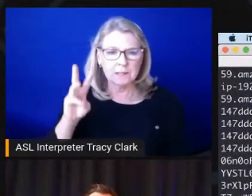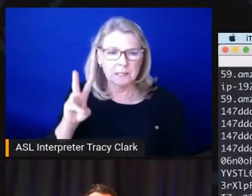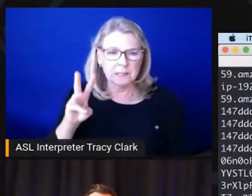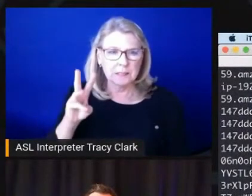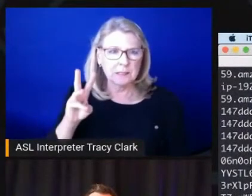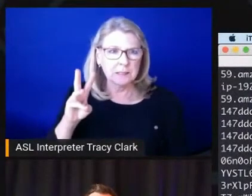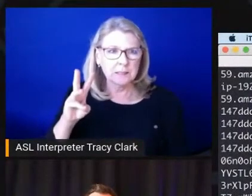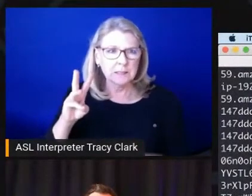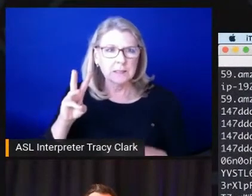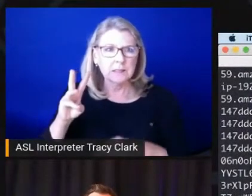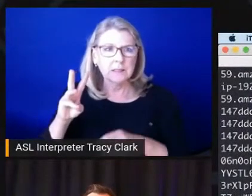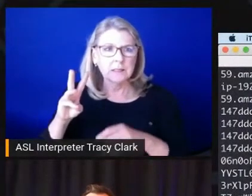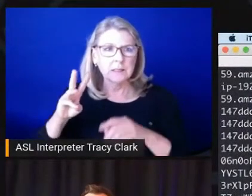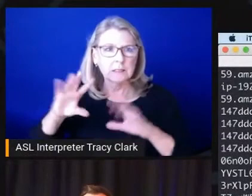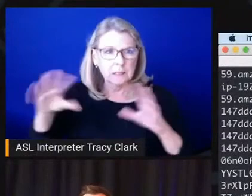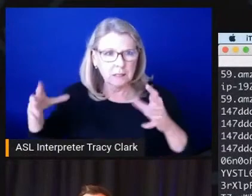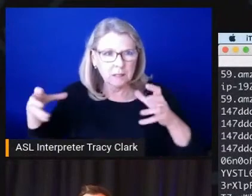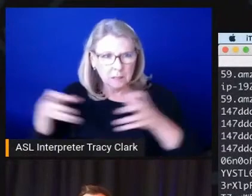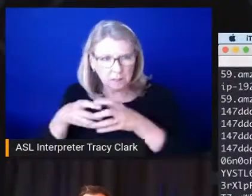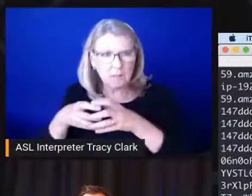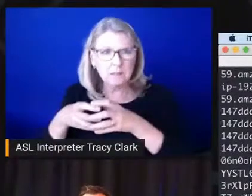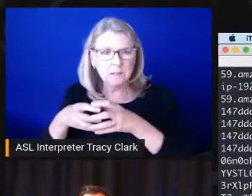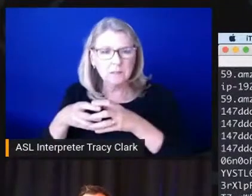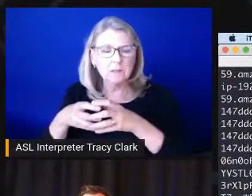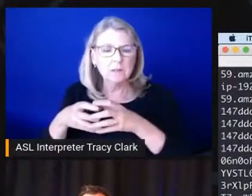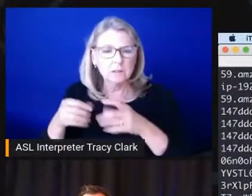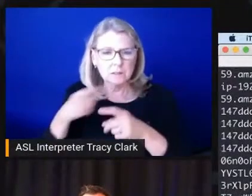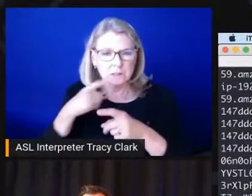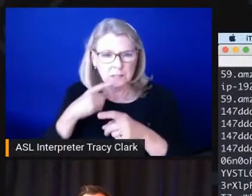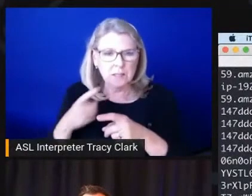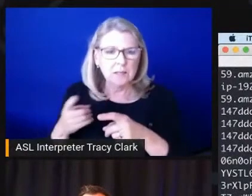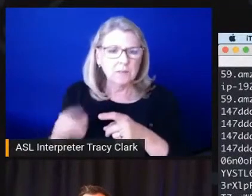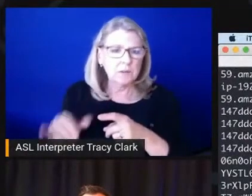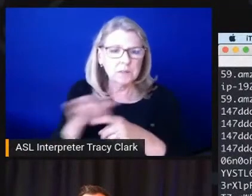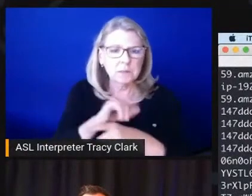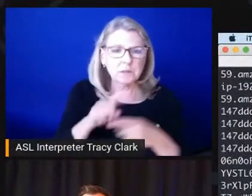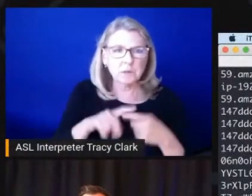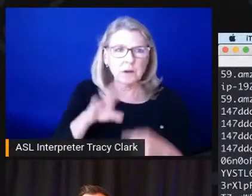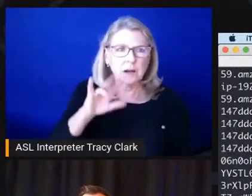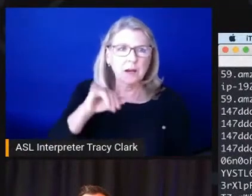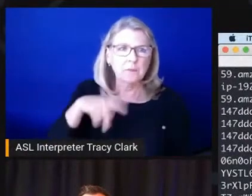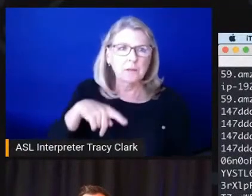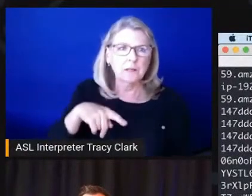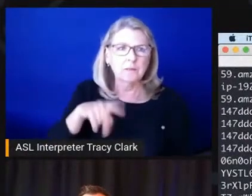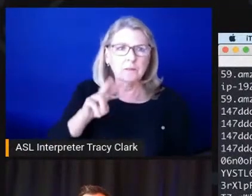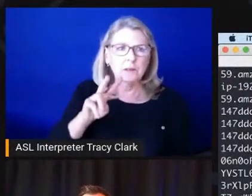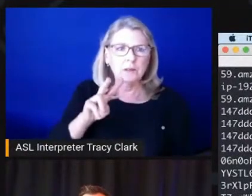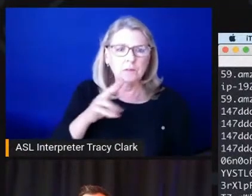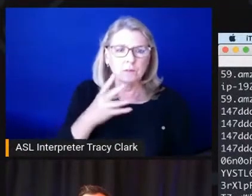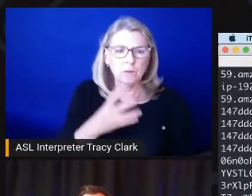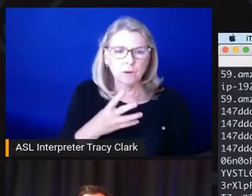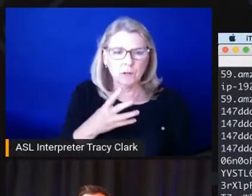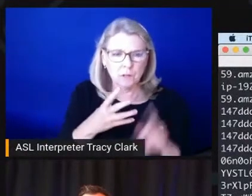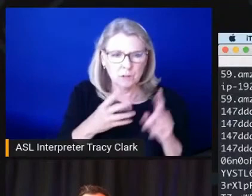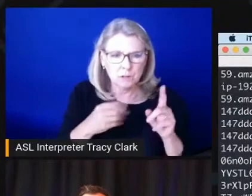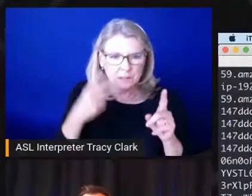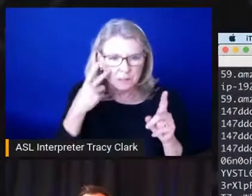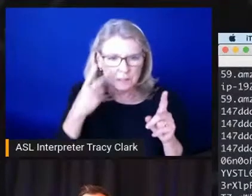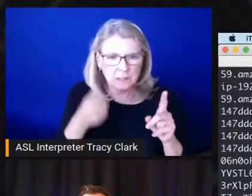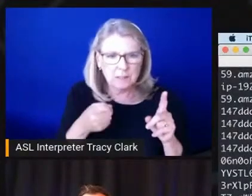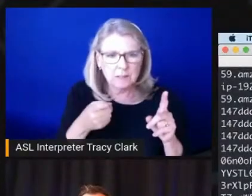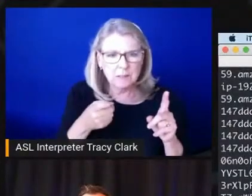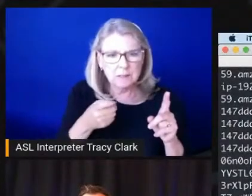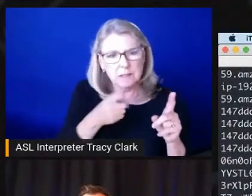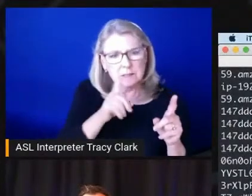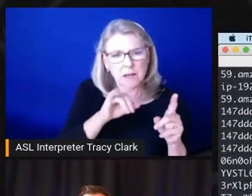provision itself is very much similar to IPv4. Just you will see some extra flags saying Kubernetes network config IP family as